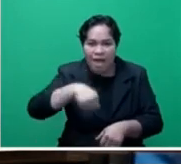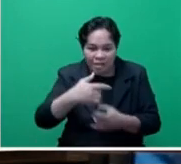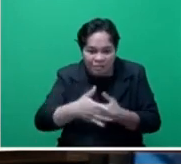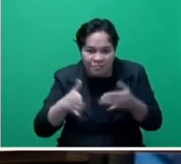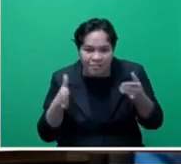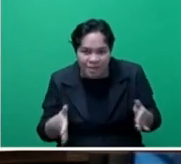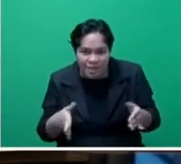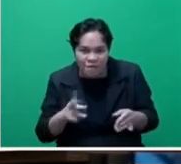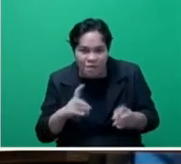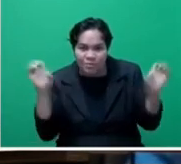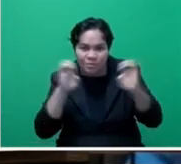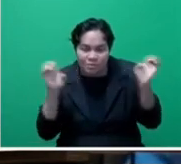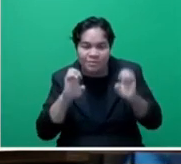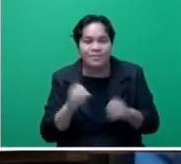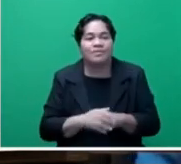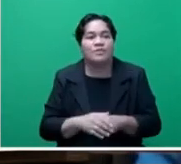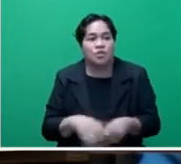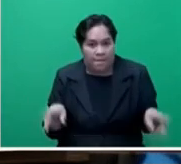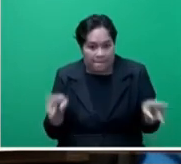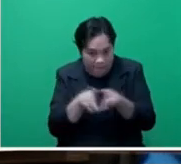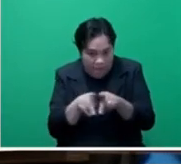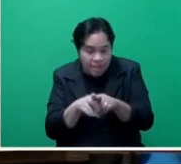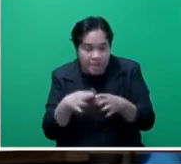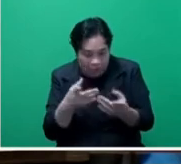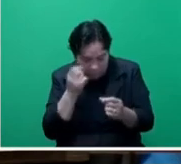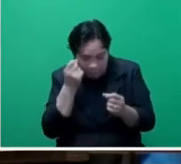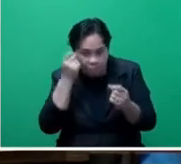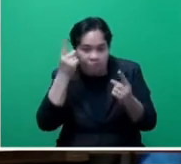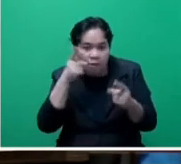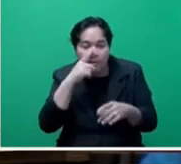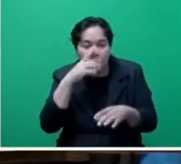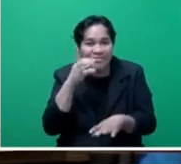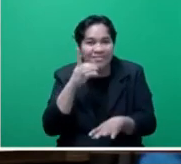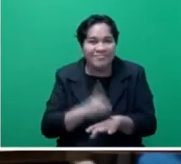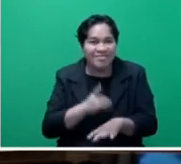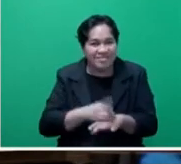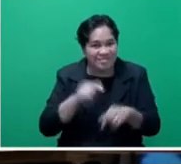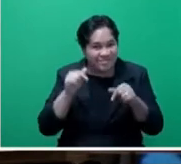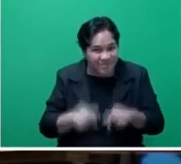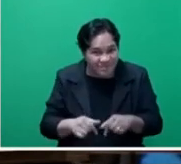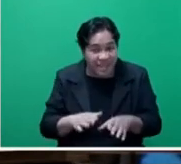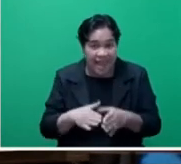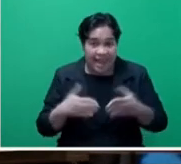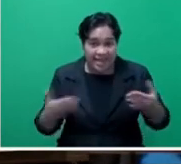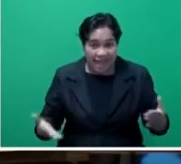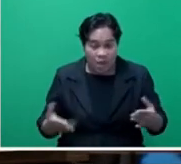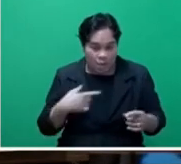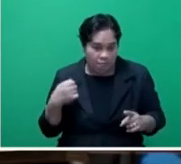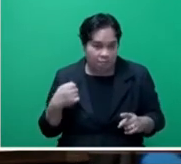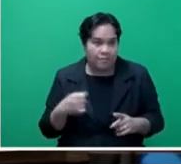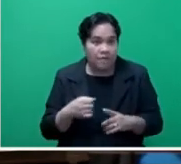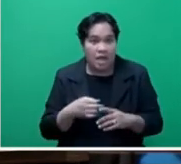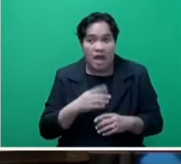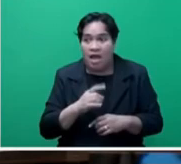strength, Fiji moves from recognition to realization of the rights of persons with disabilities. Now that we are in the cyclone